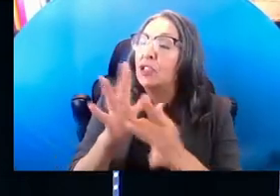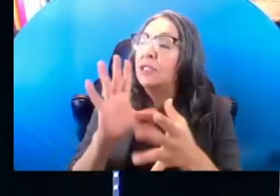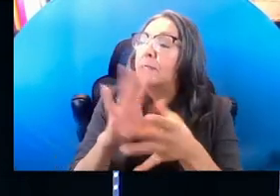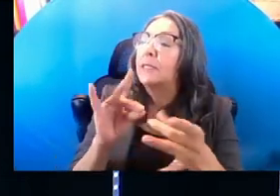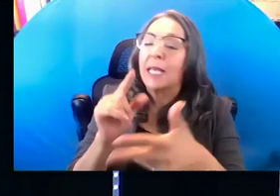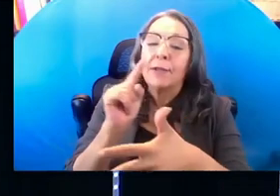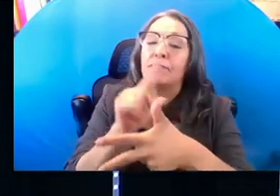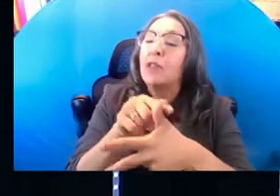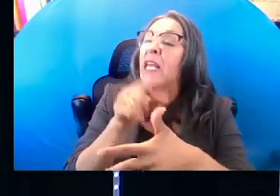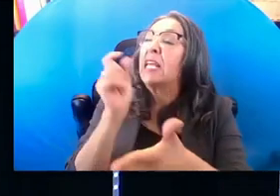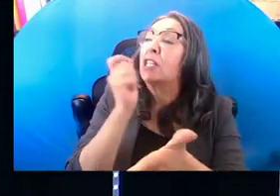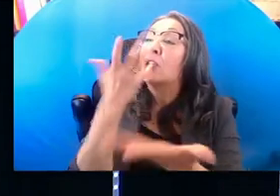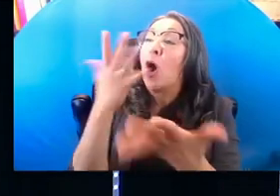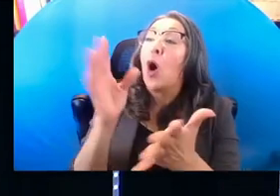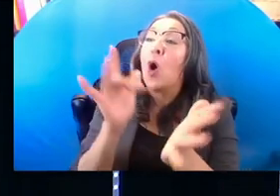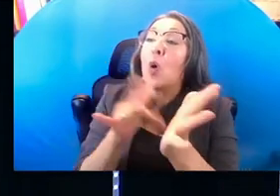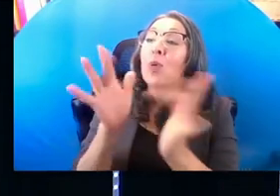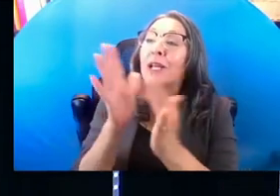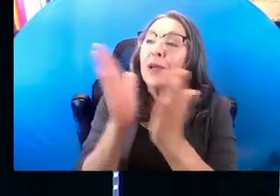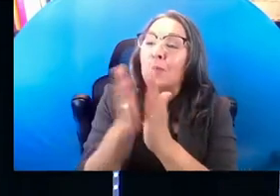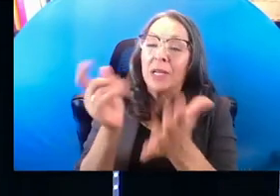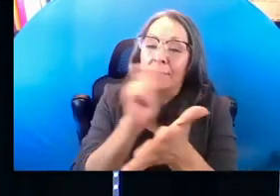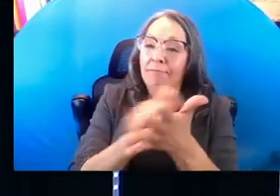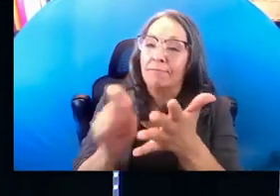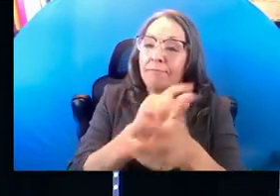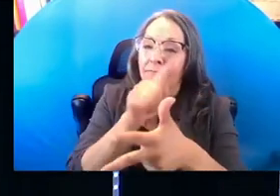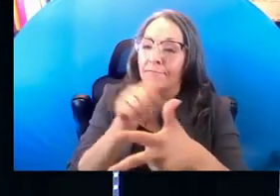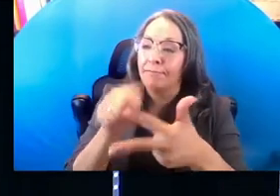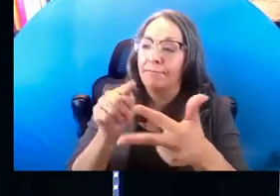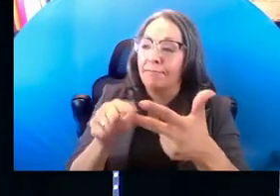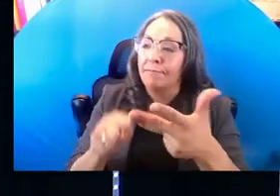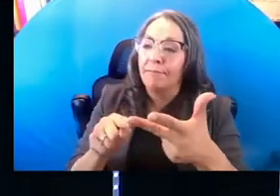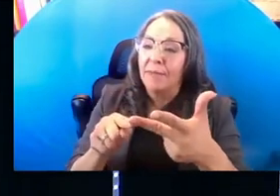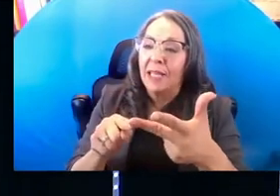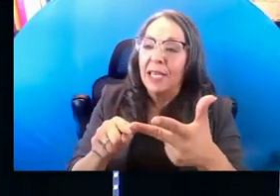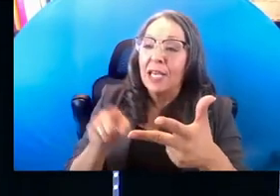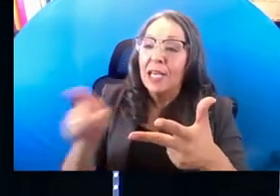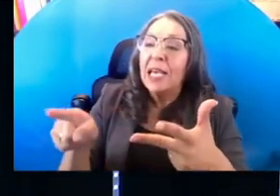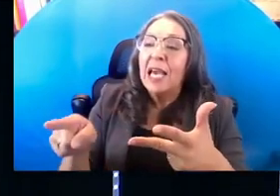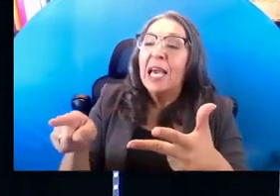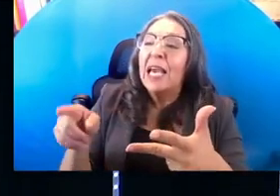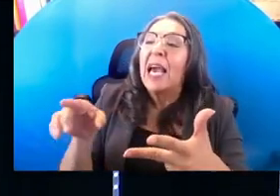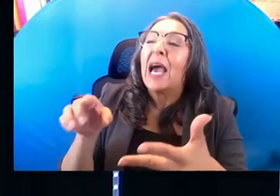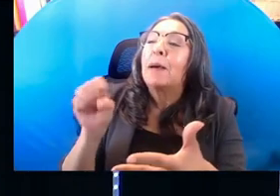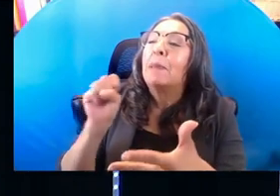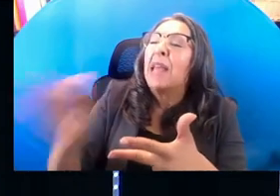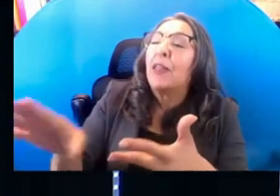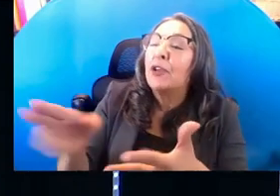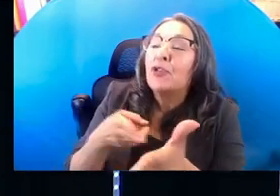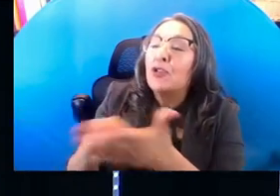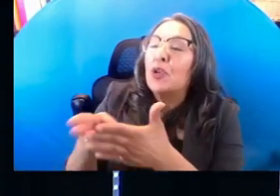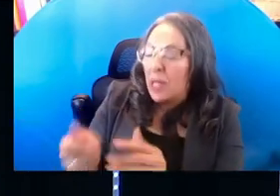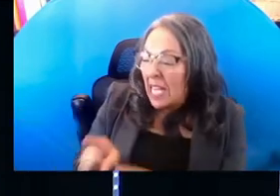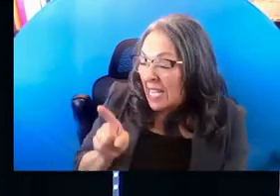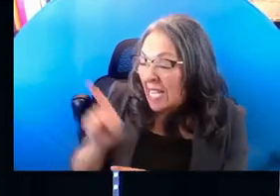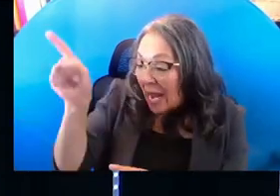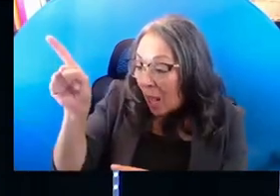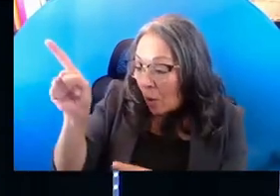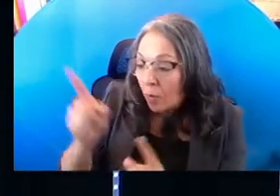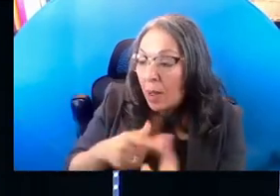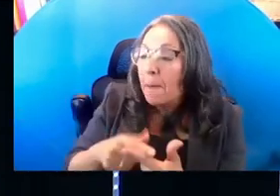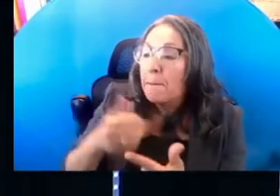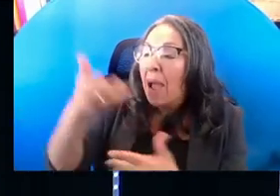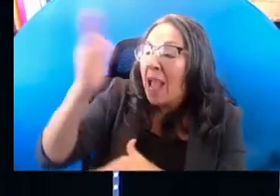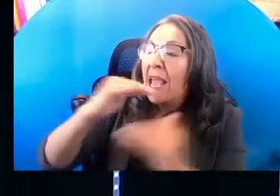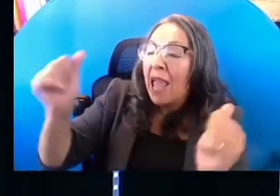said, "Hey, here's the truth about the lie you just told me, Satan. Get out of here. Because my heavenly Father has told me the truth."